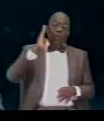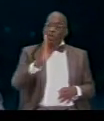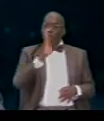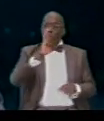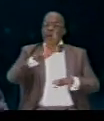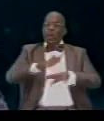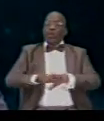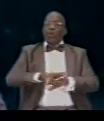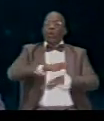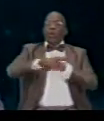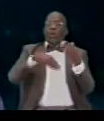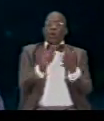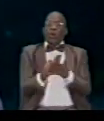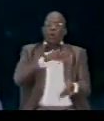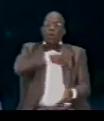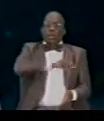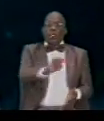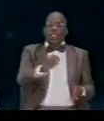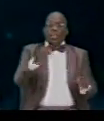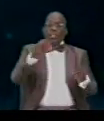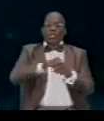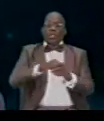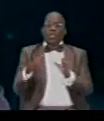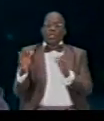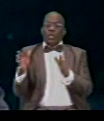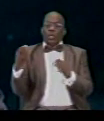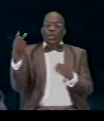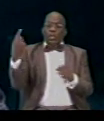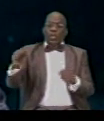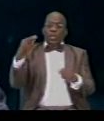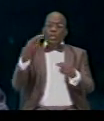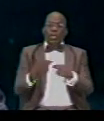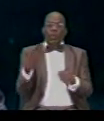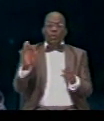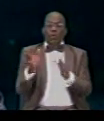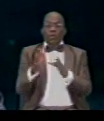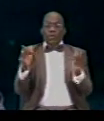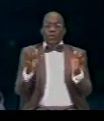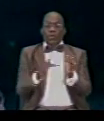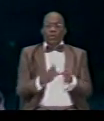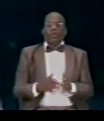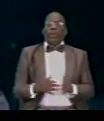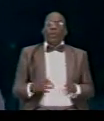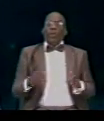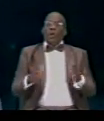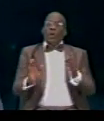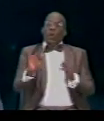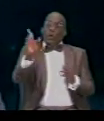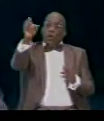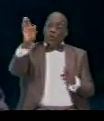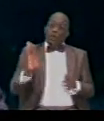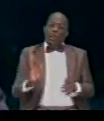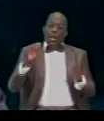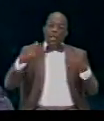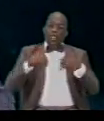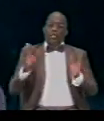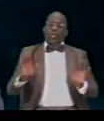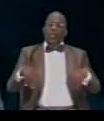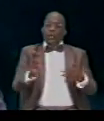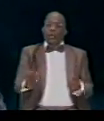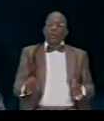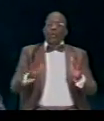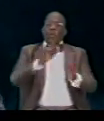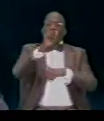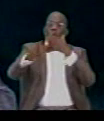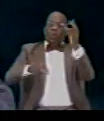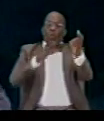the ministers in the name of Jesus Christ. God has also given him a global vision, a global mandate, a